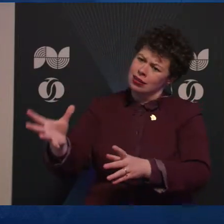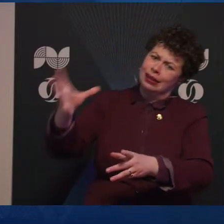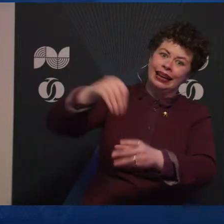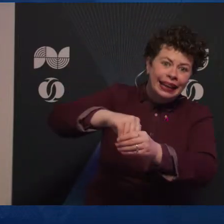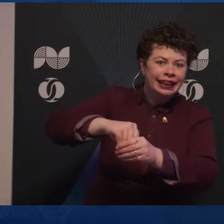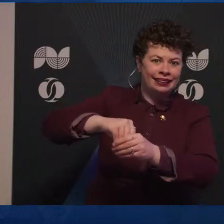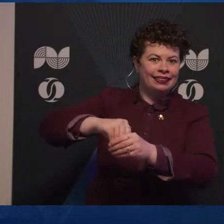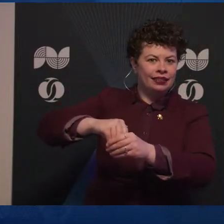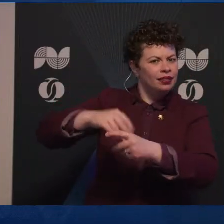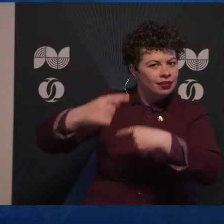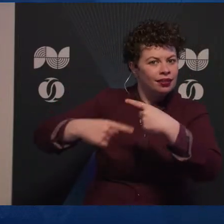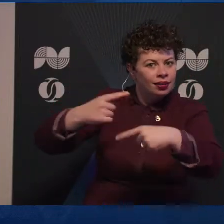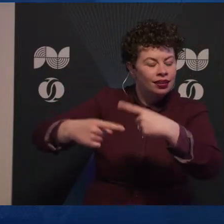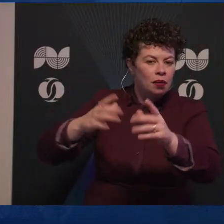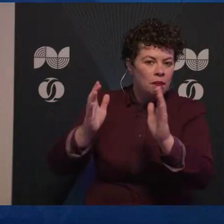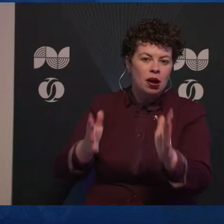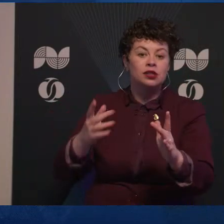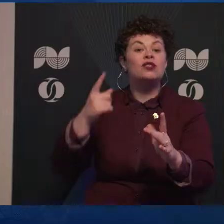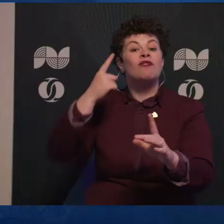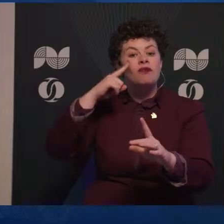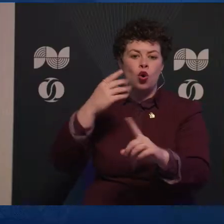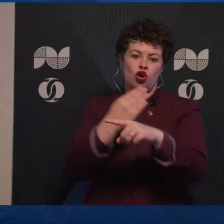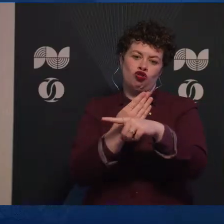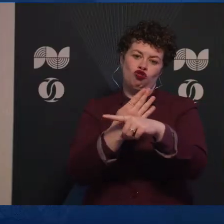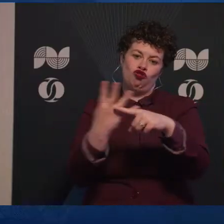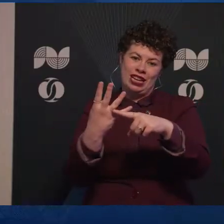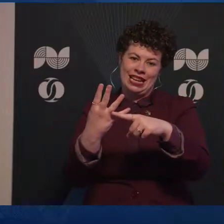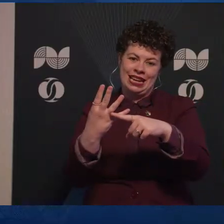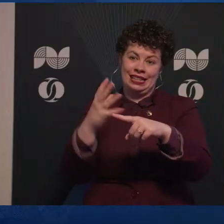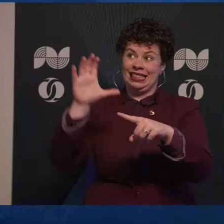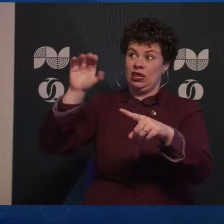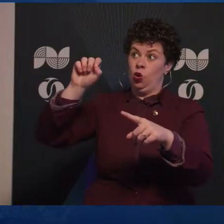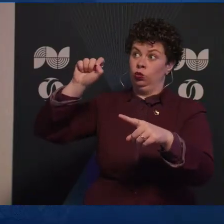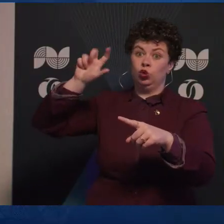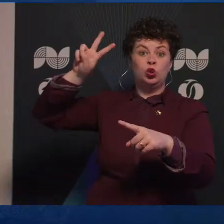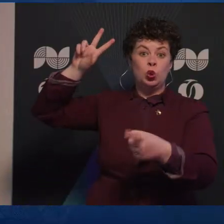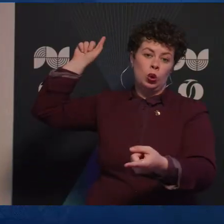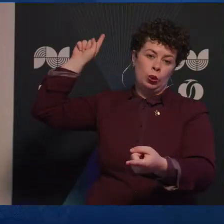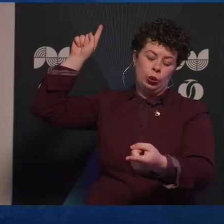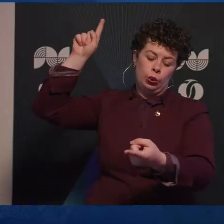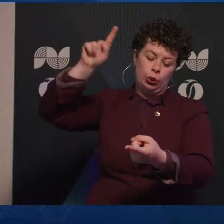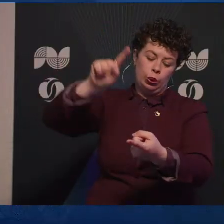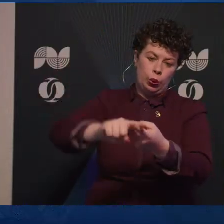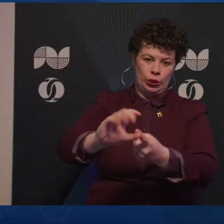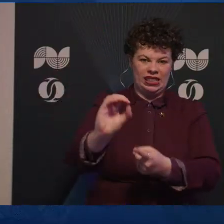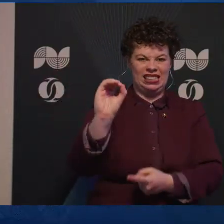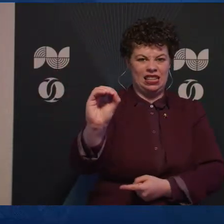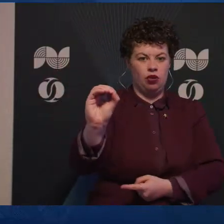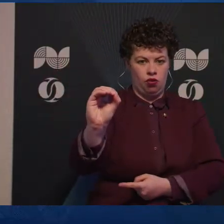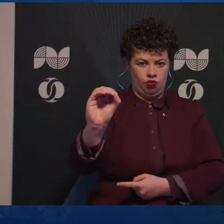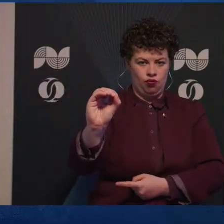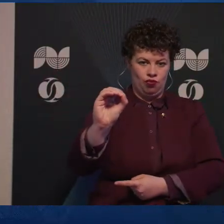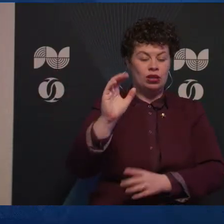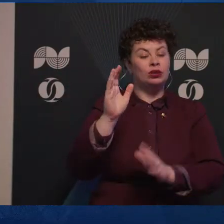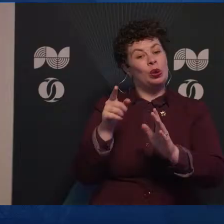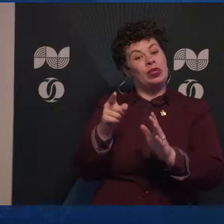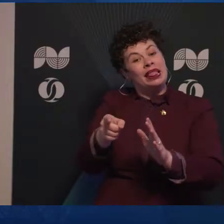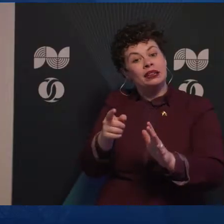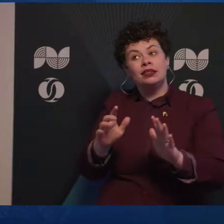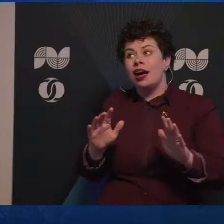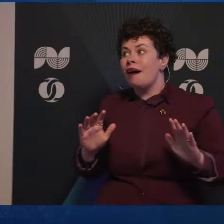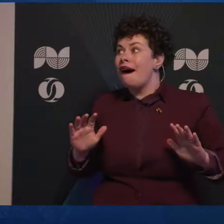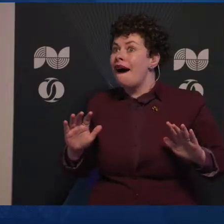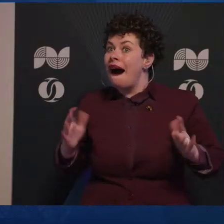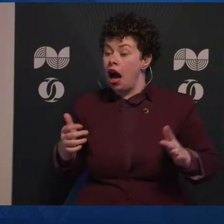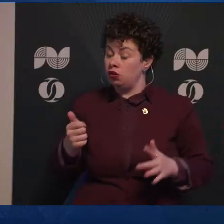the net zero green transition. There's a need to provide leadership, industrial leadership in that. And it